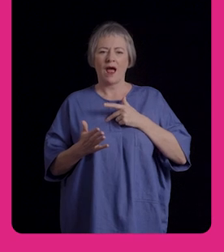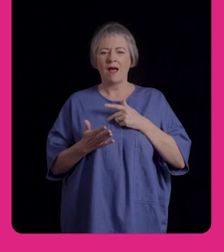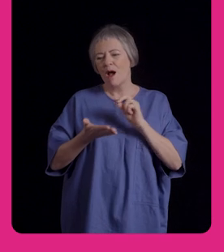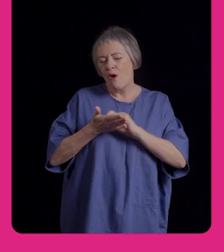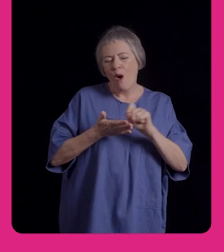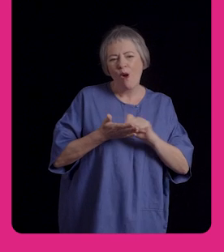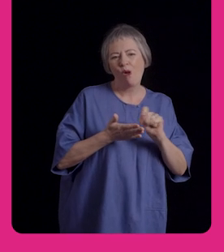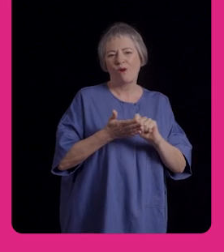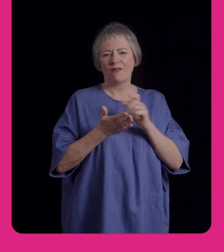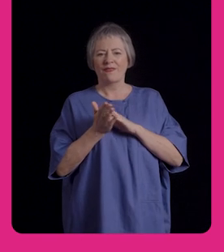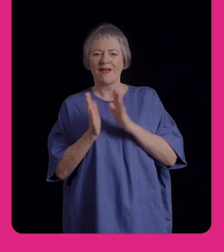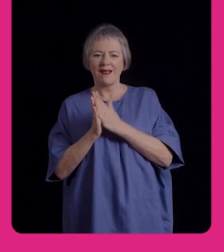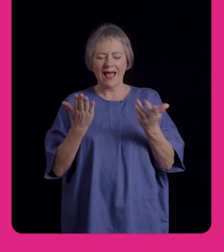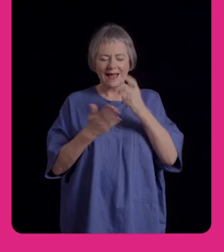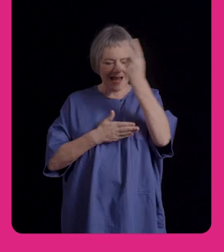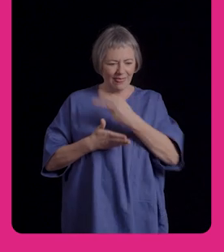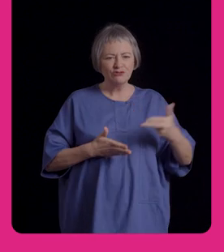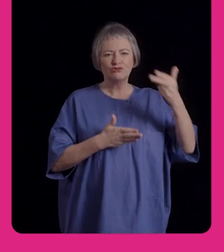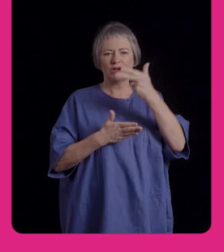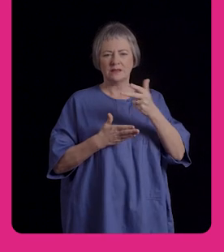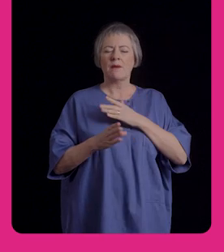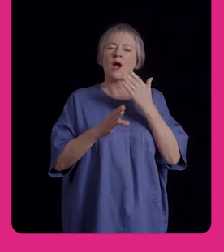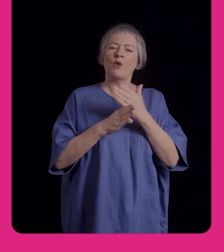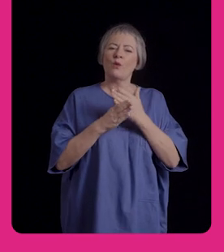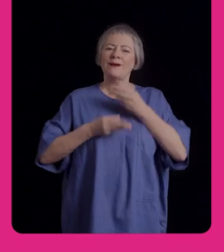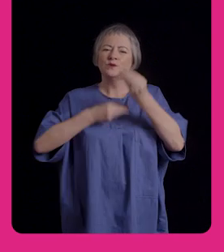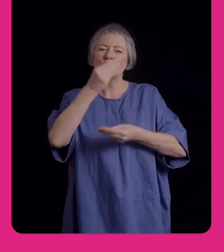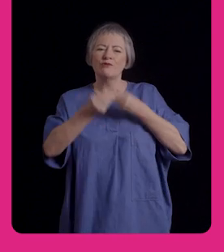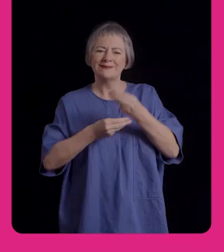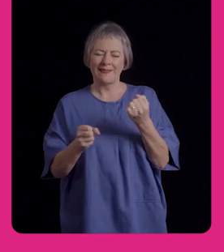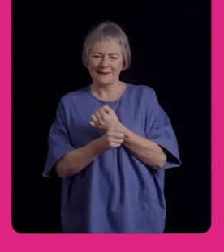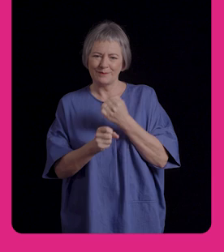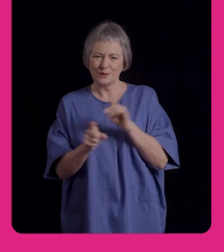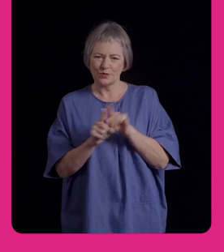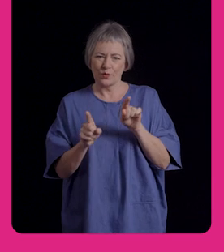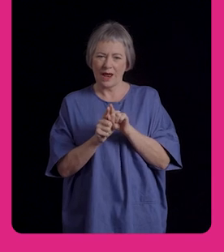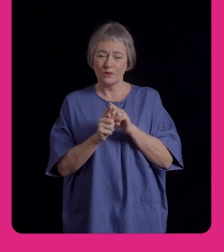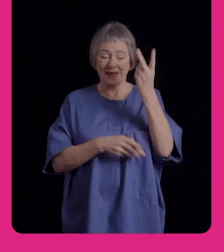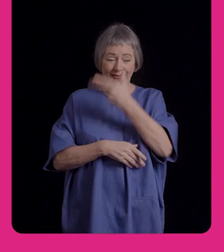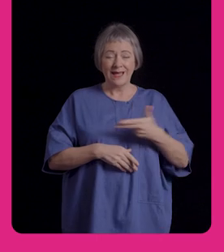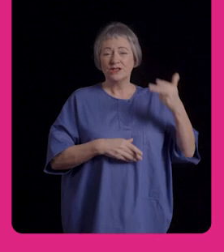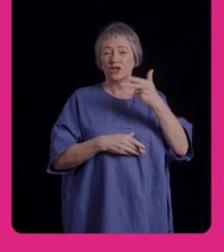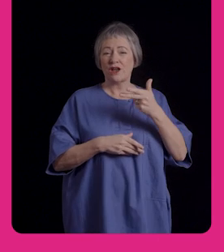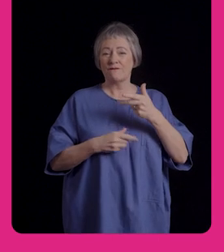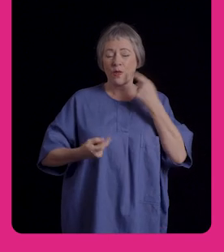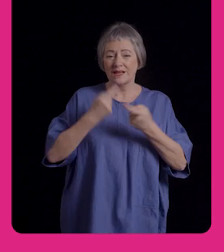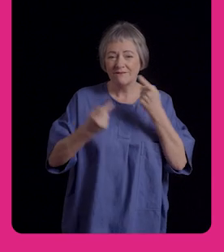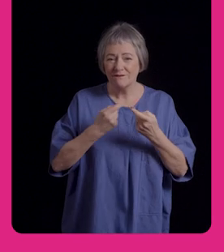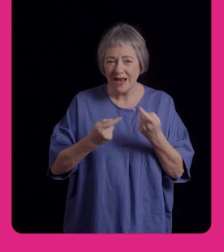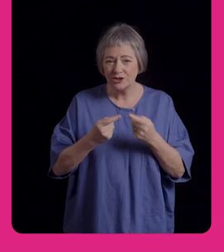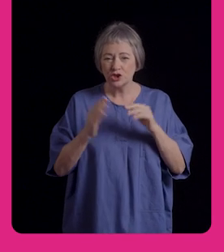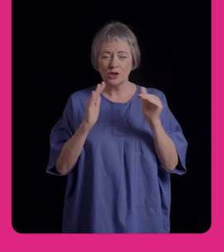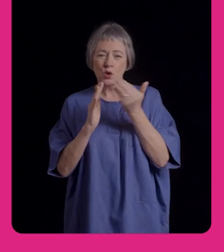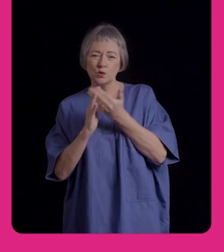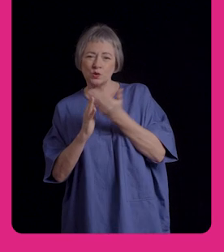and illustrator. I make LGBT graphic novels, but I also work in storytelling games. I was the illustrator for the Adventure Zone game, and I wrote a